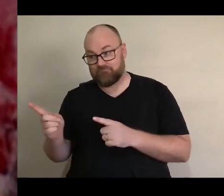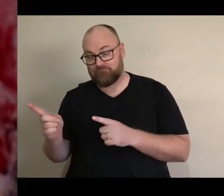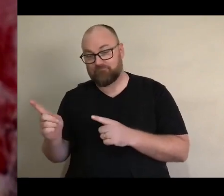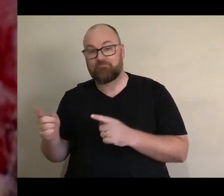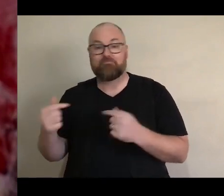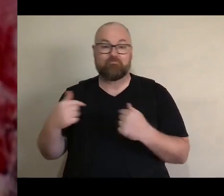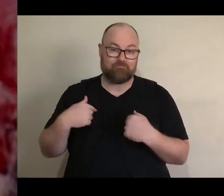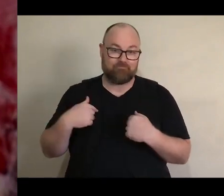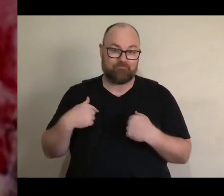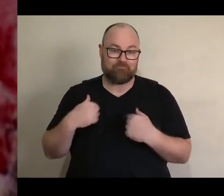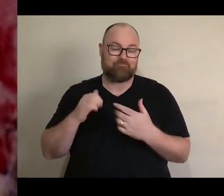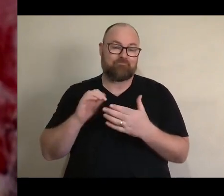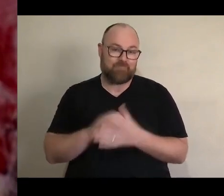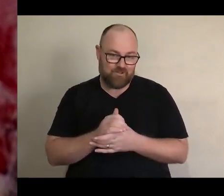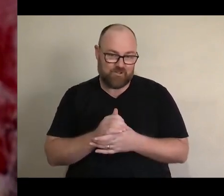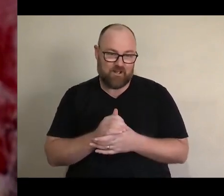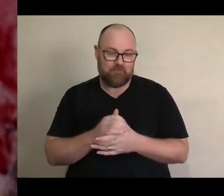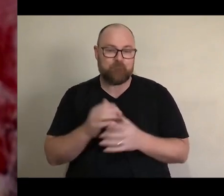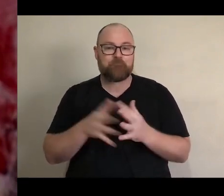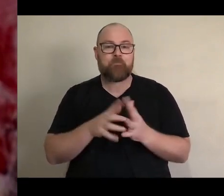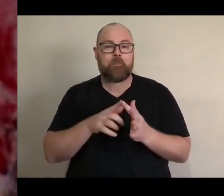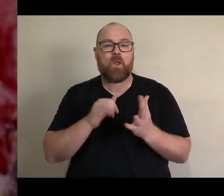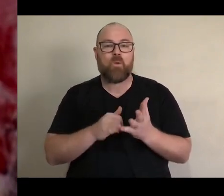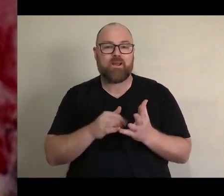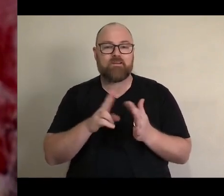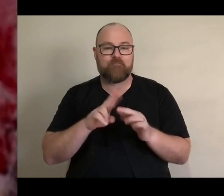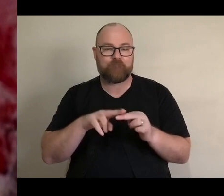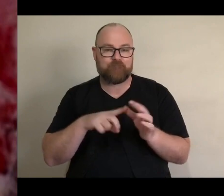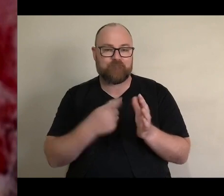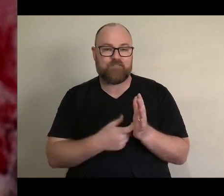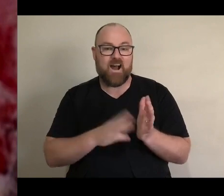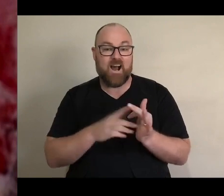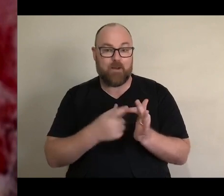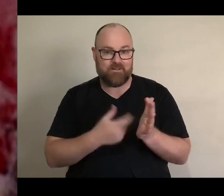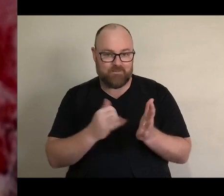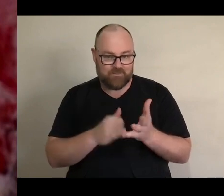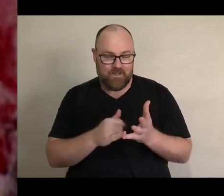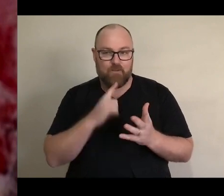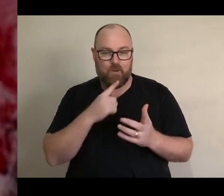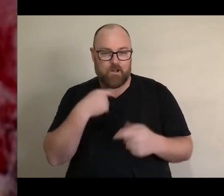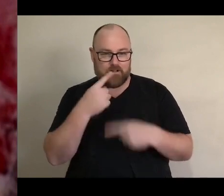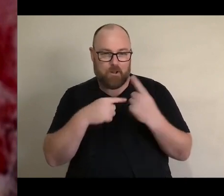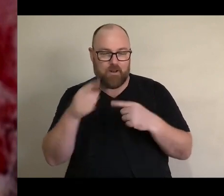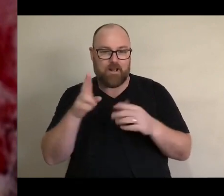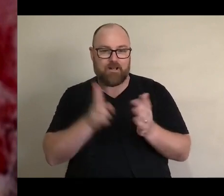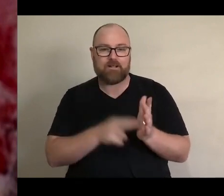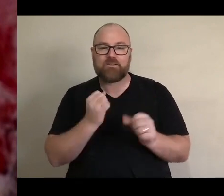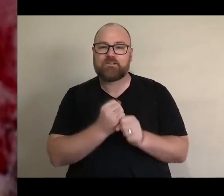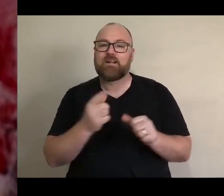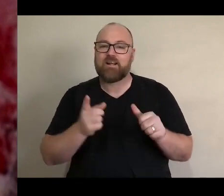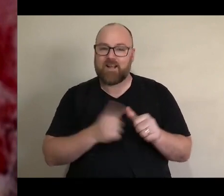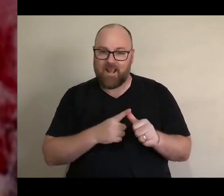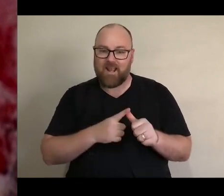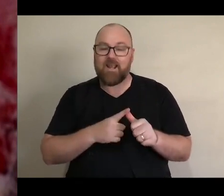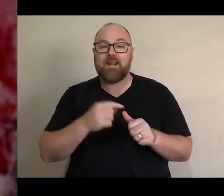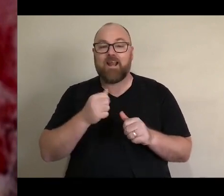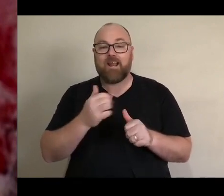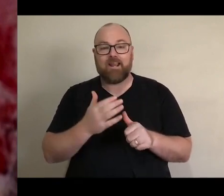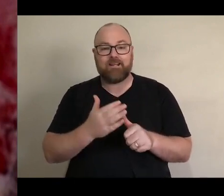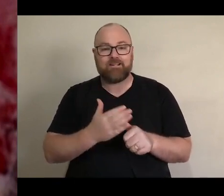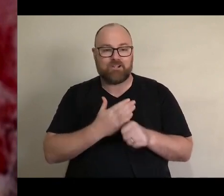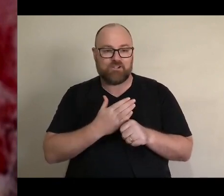Gallery and our partners West Farmers Arts to share with you the National Gallery of Australia's Indigenous Arts Leadership Program.